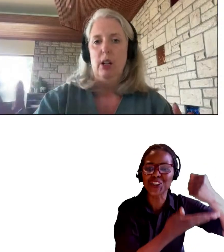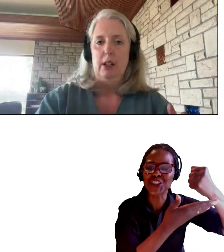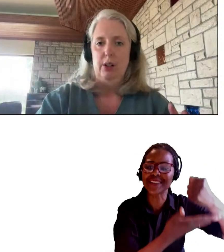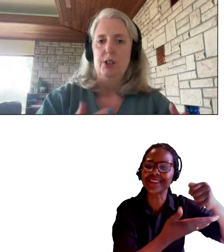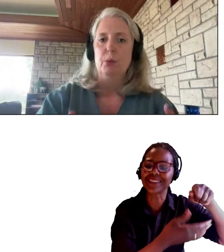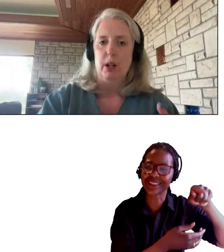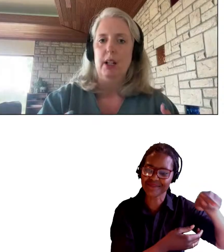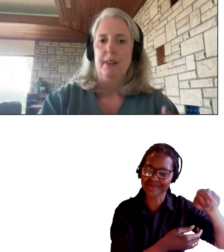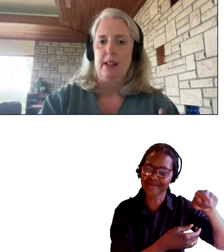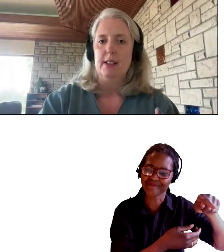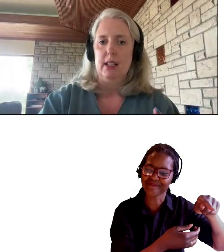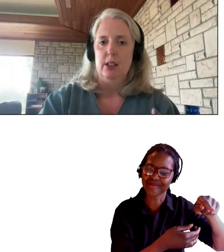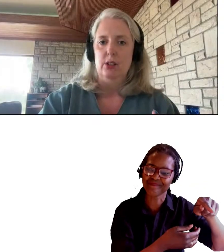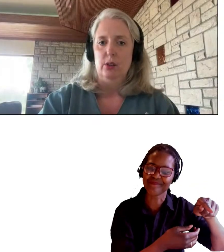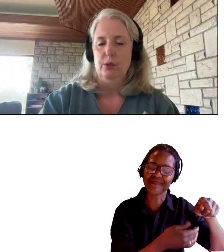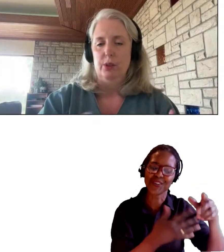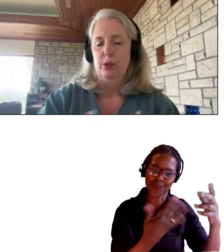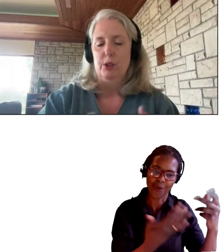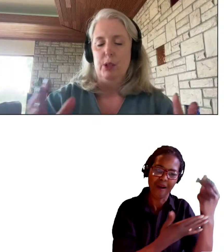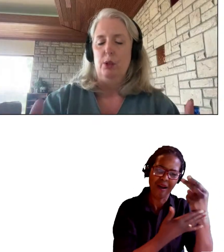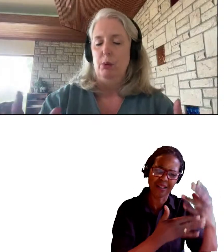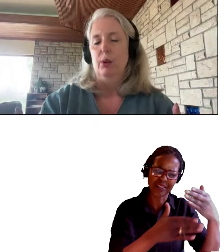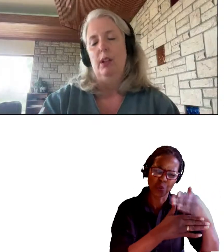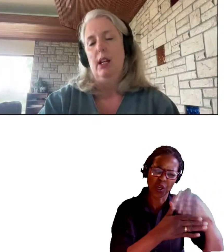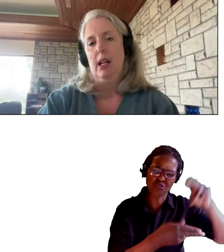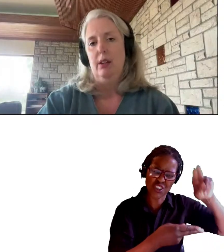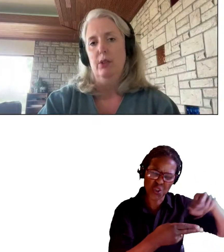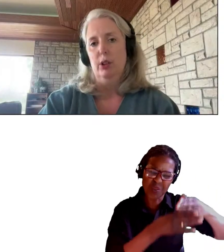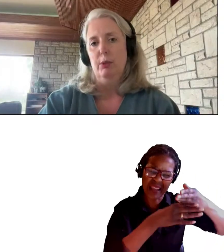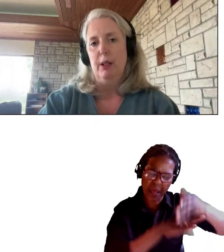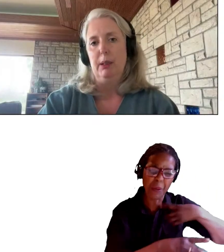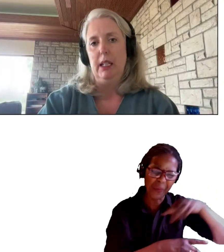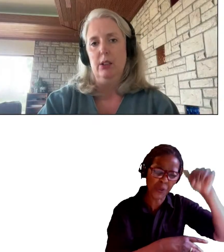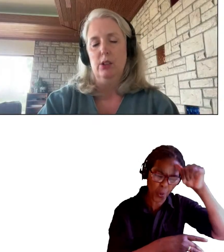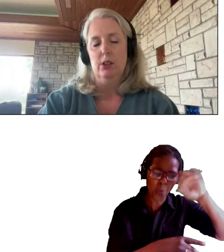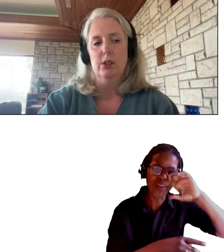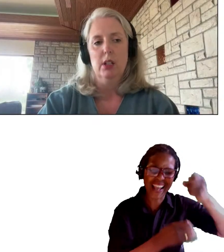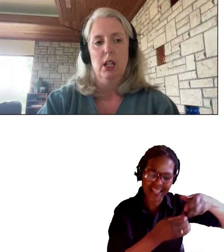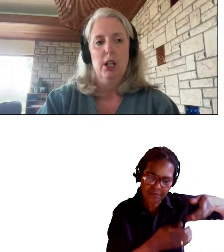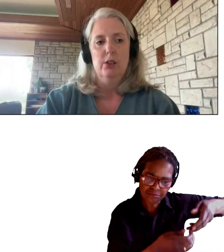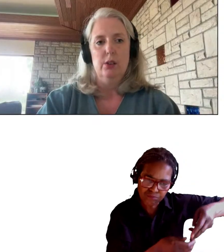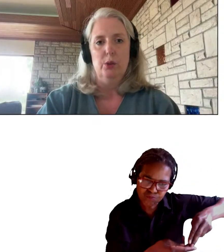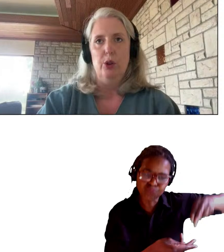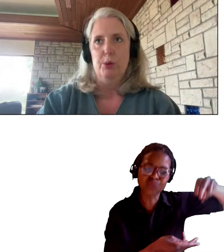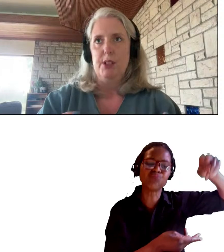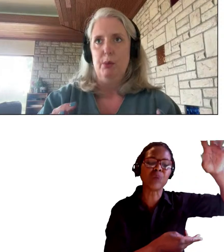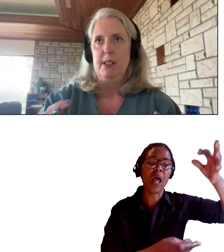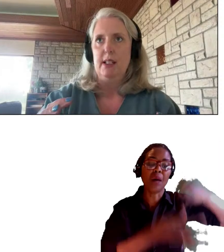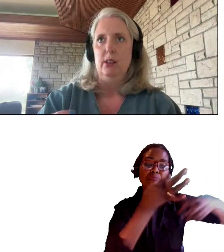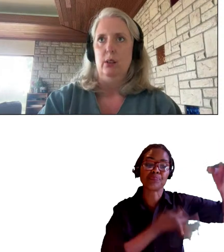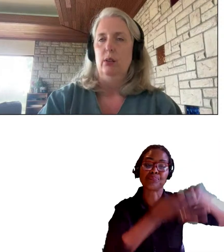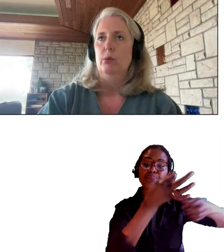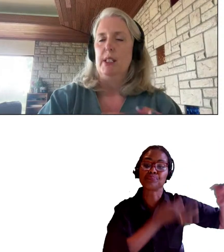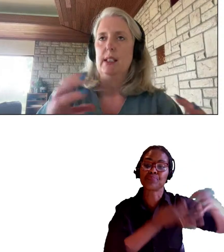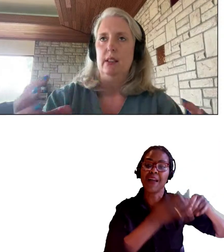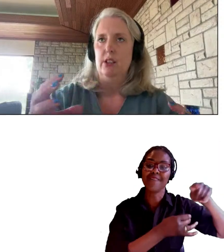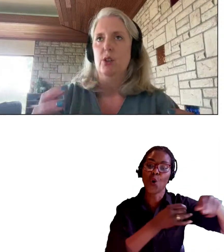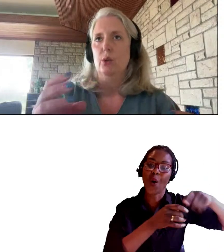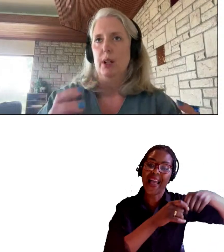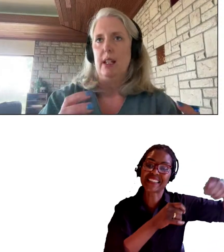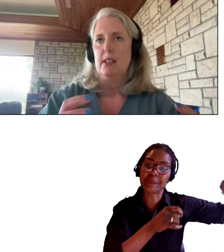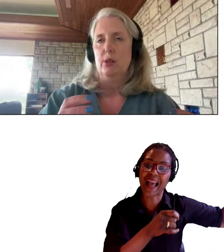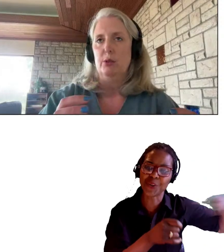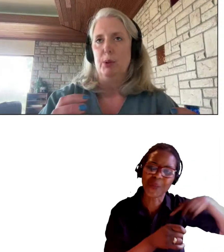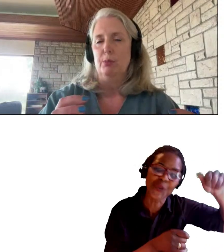in, you know, an artist's work at that stage, you know, because we knew we were going to get a high volume of applications. So we still